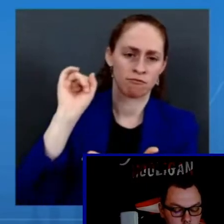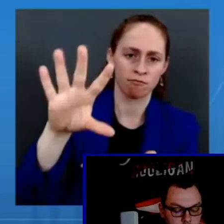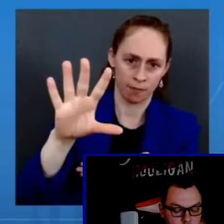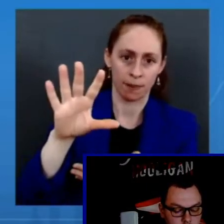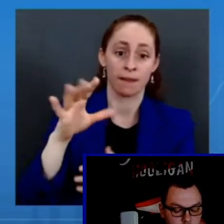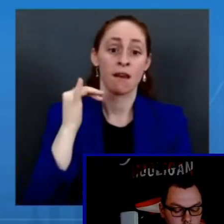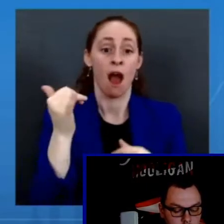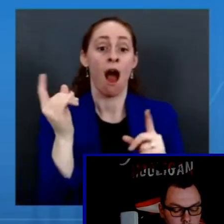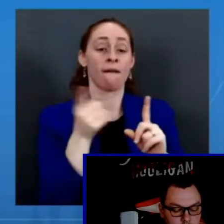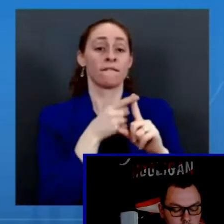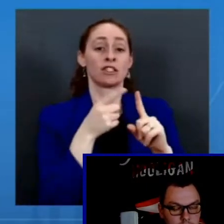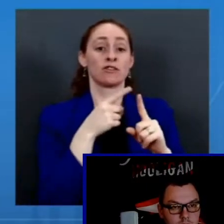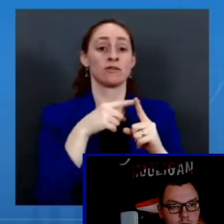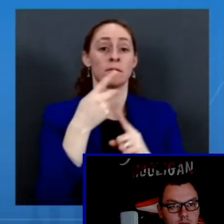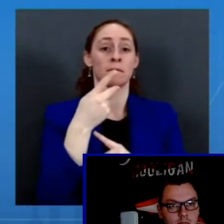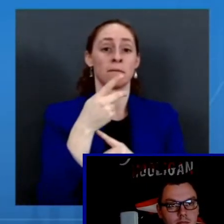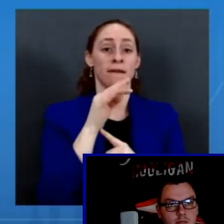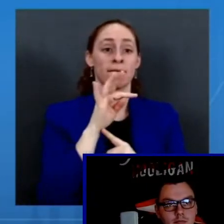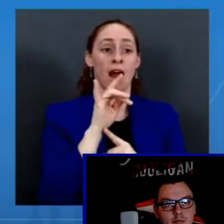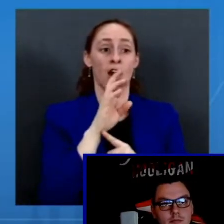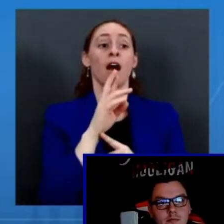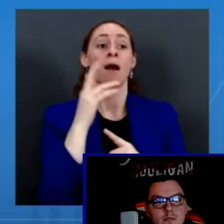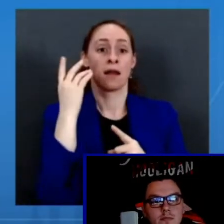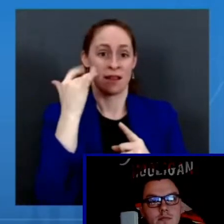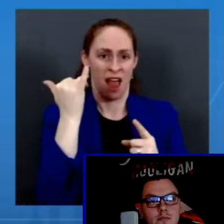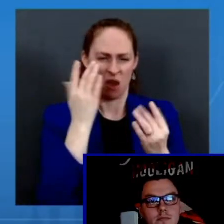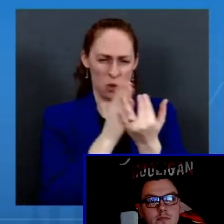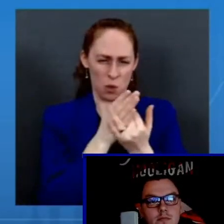risk of hospitalizations and death for those at risk.